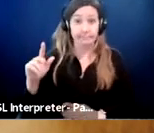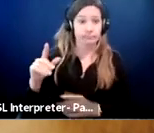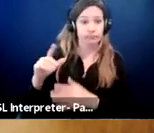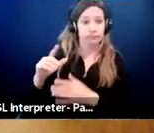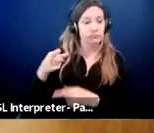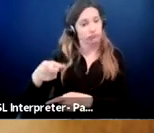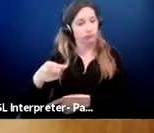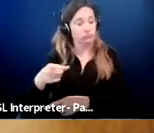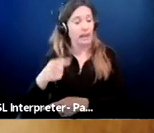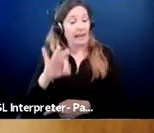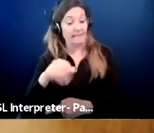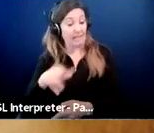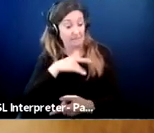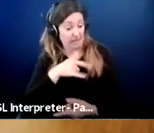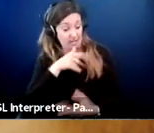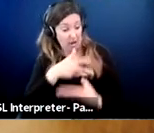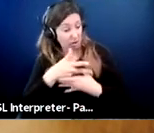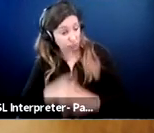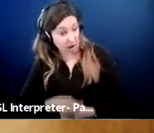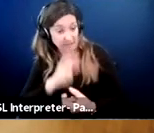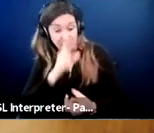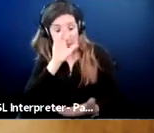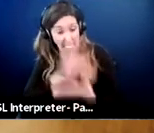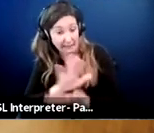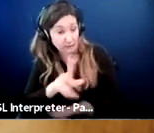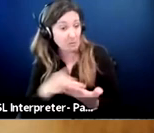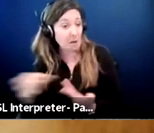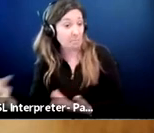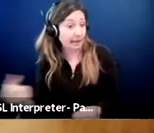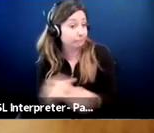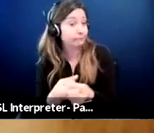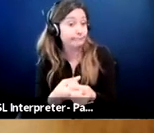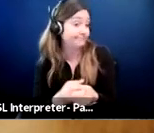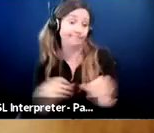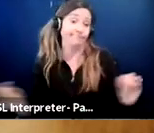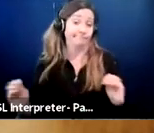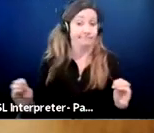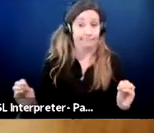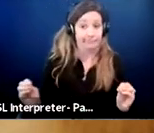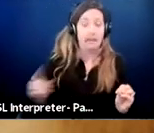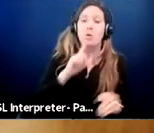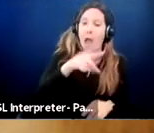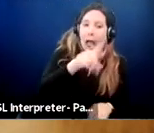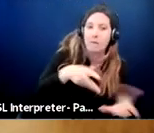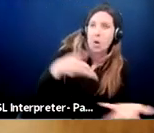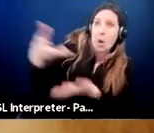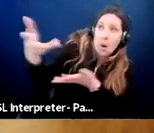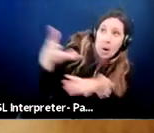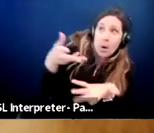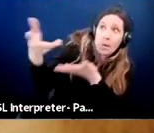building. And if they don't believe in it and they don't like what you're doing, they're not going to fund you. So that's the number one obstacle. So you really got to engage with a program